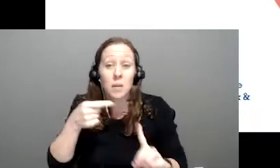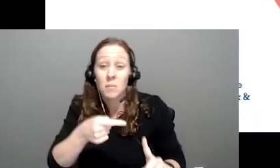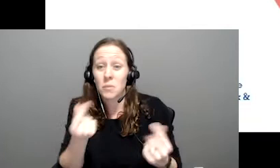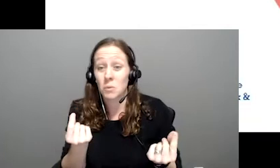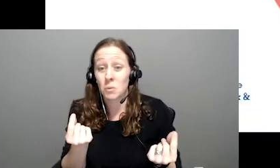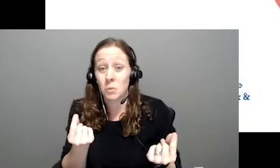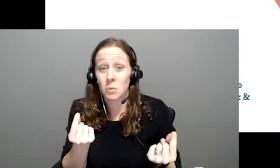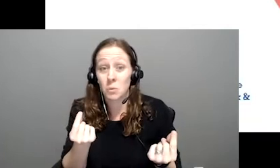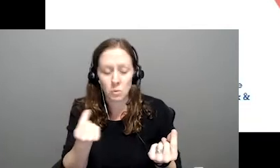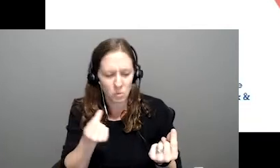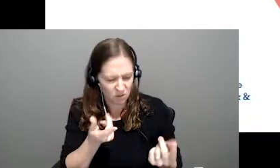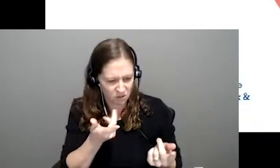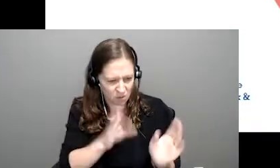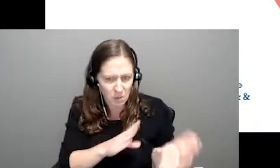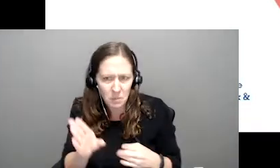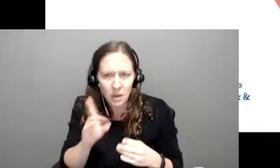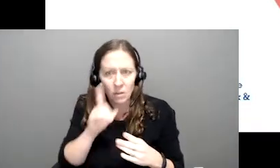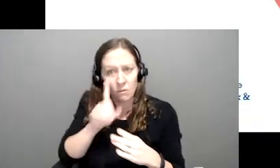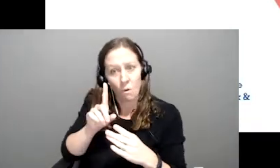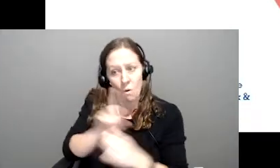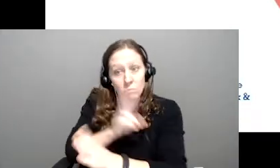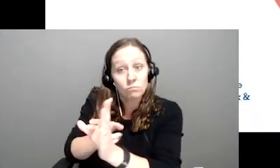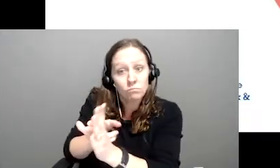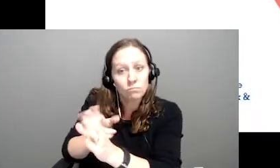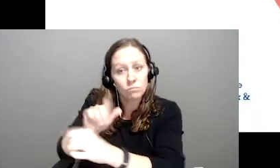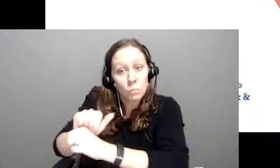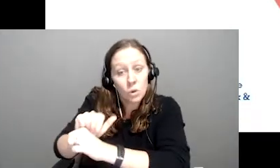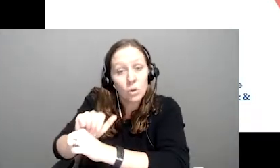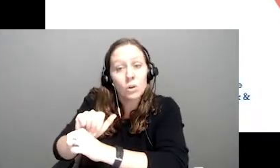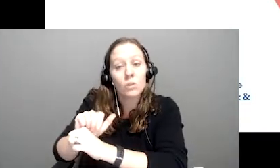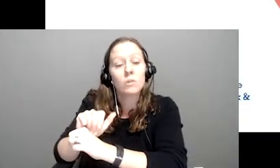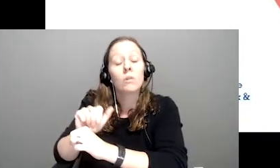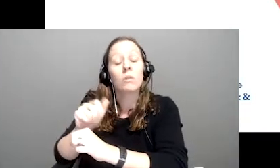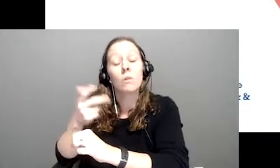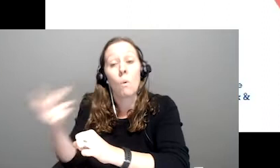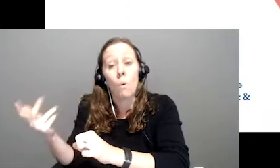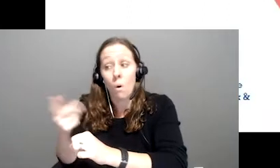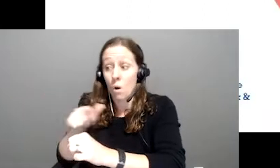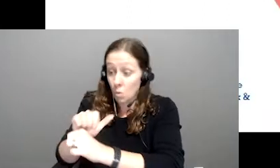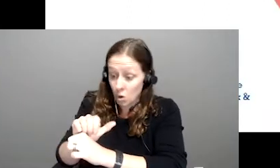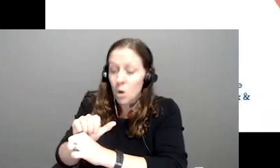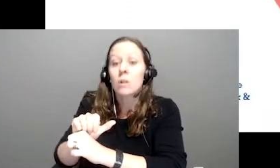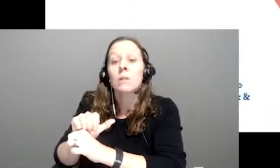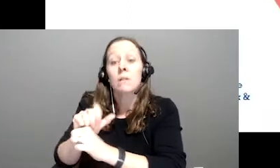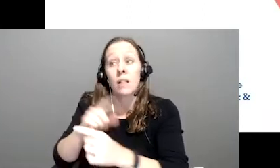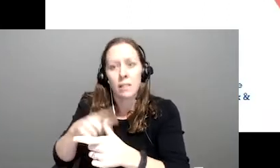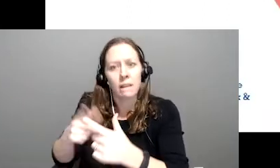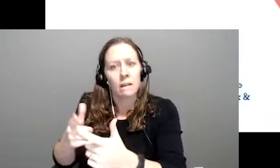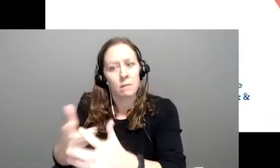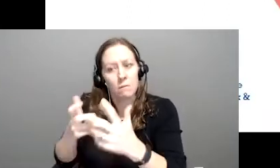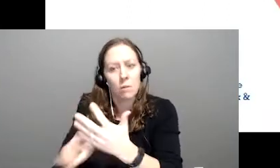prepare to enter the labor market, actually entering the labor market, and then taking steps or making changes to sustain or move up within your place of